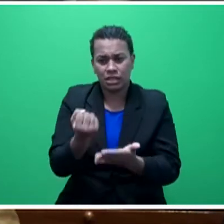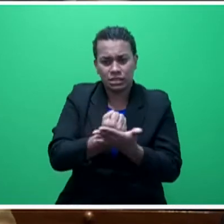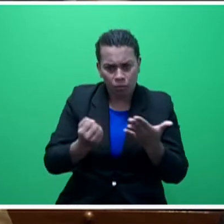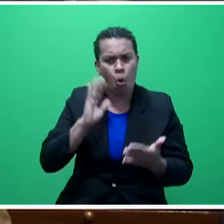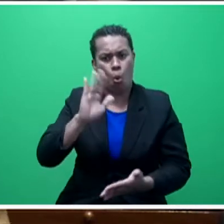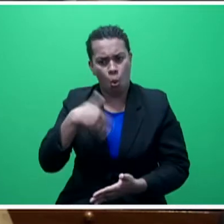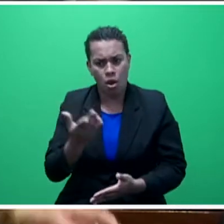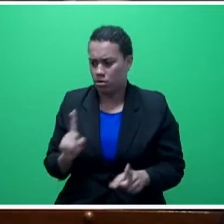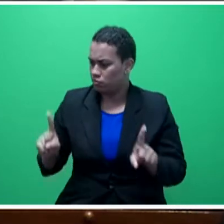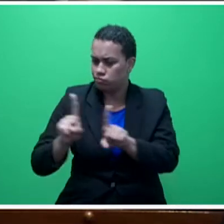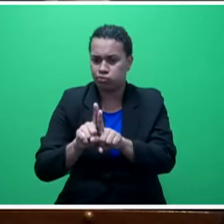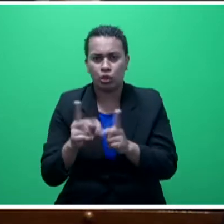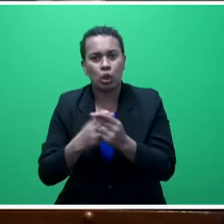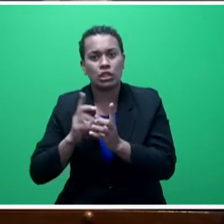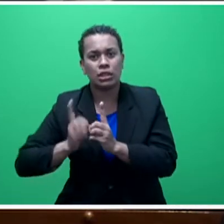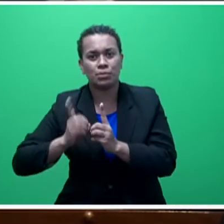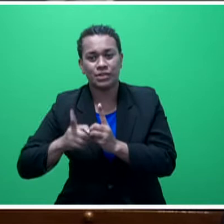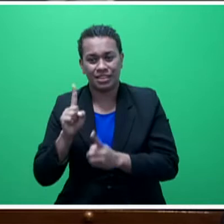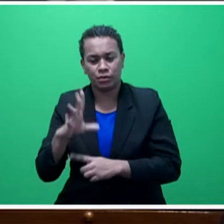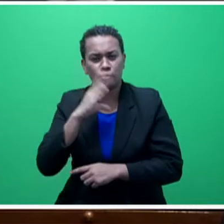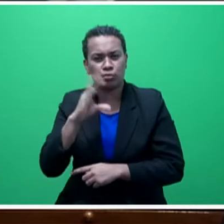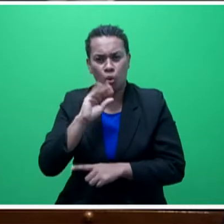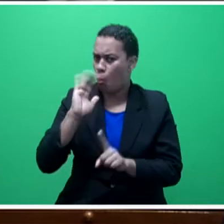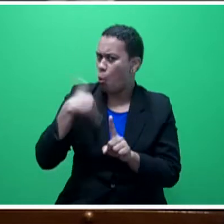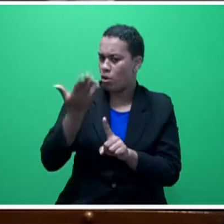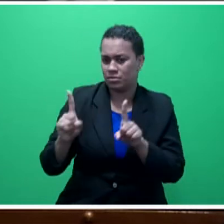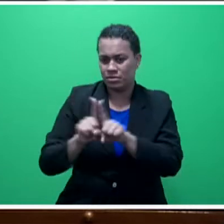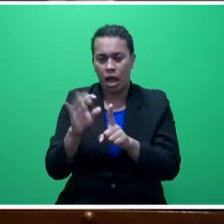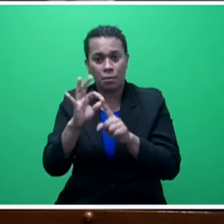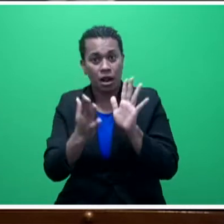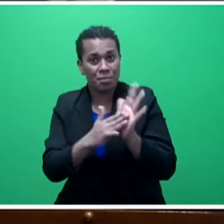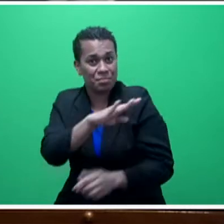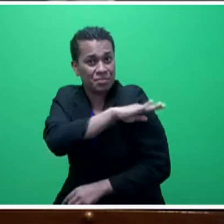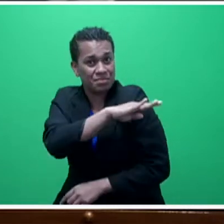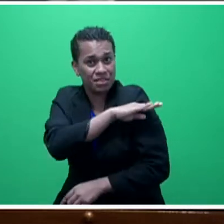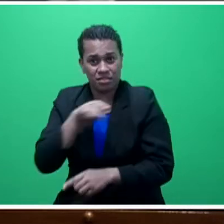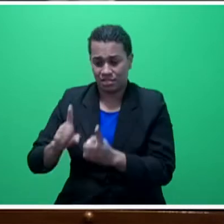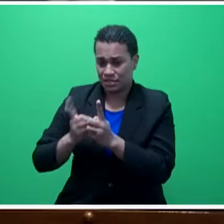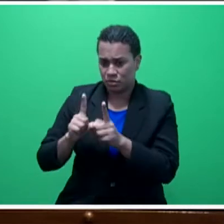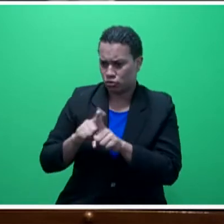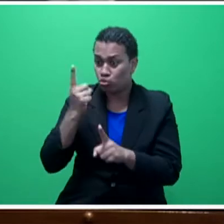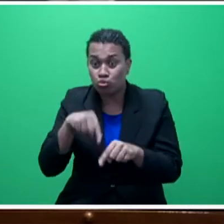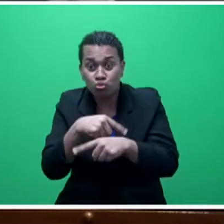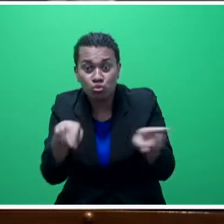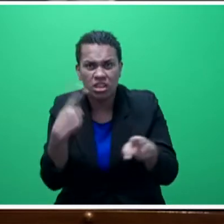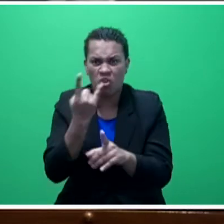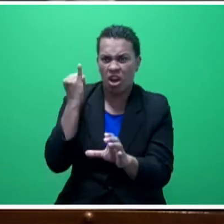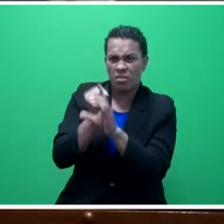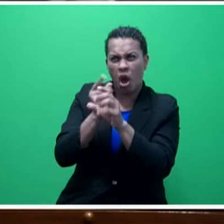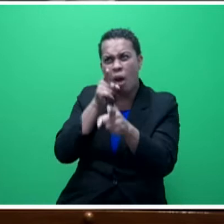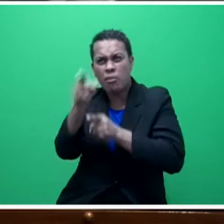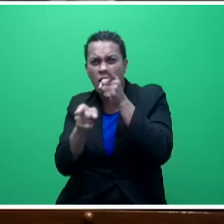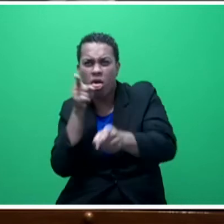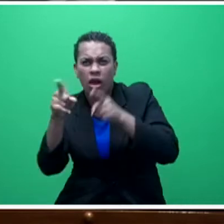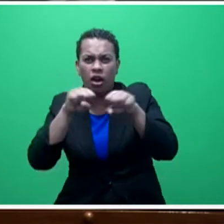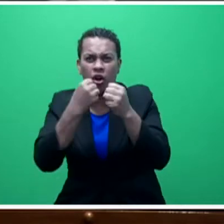the speaker. And I also take this opportunity to call out the cyberbullying that one of the interpreters was subjected